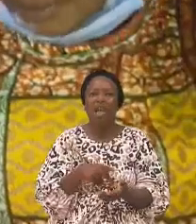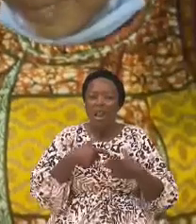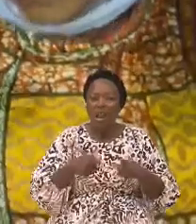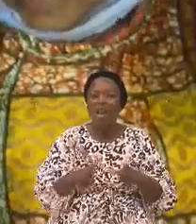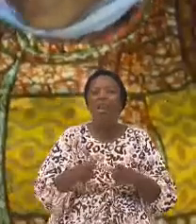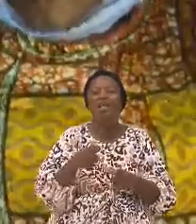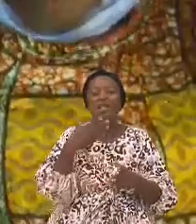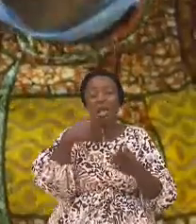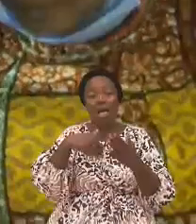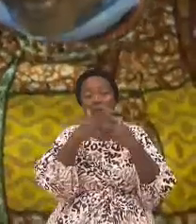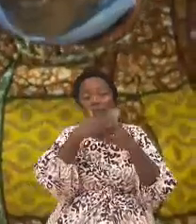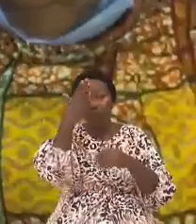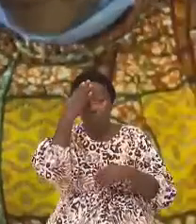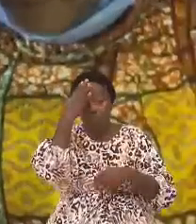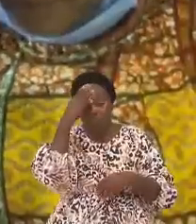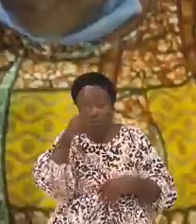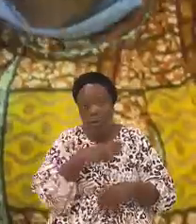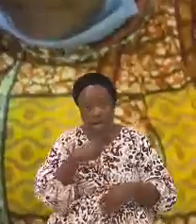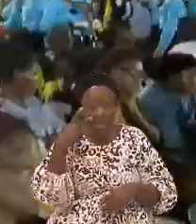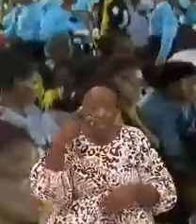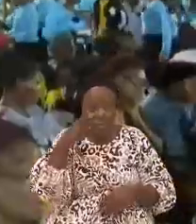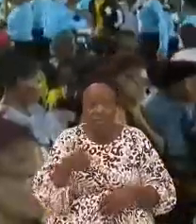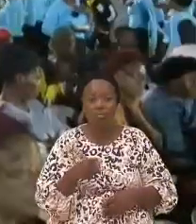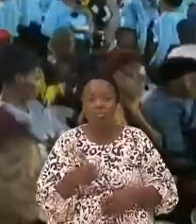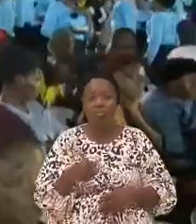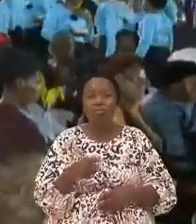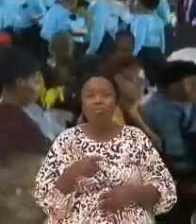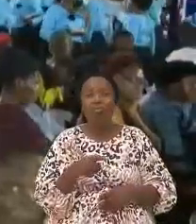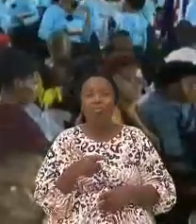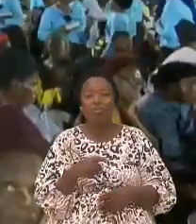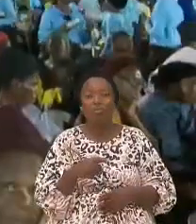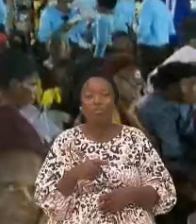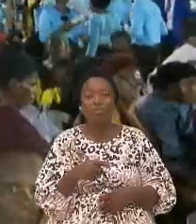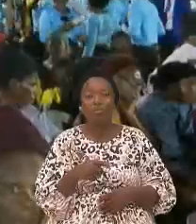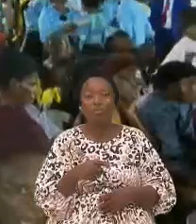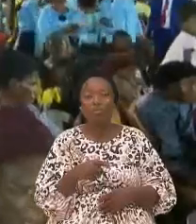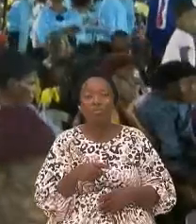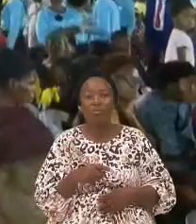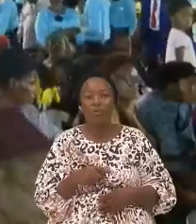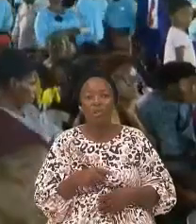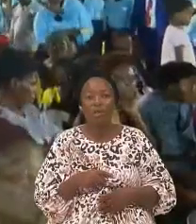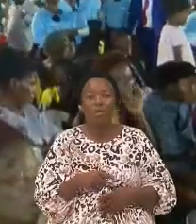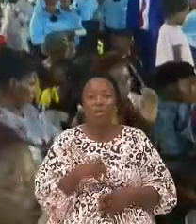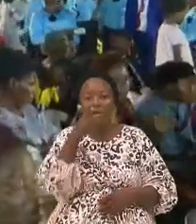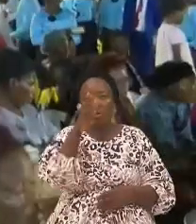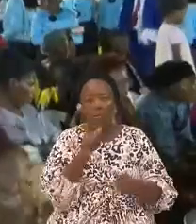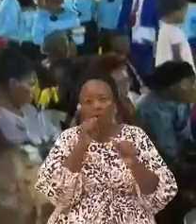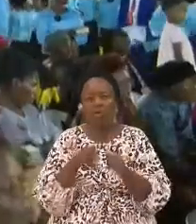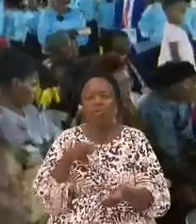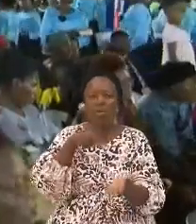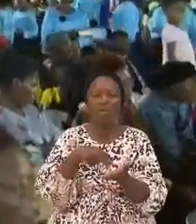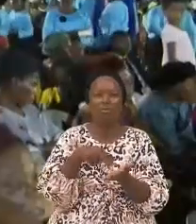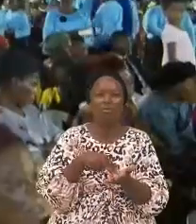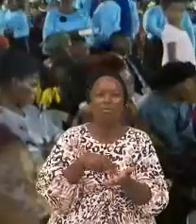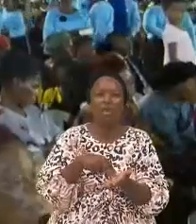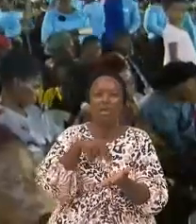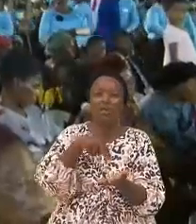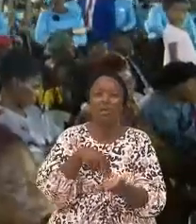up wherever you are. Let heaven recognize you. You are raising up your hands. God bless you. Stand